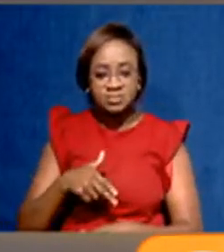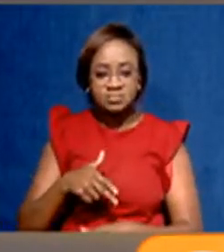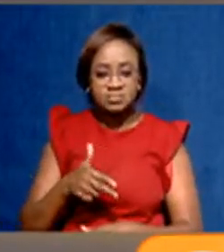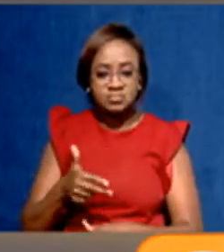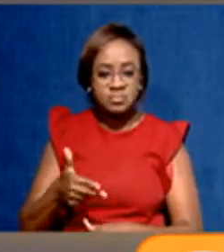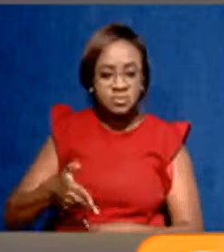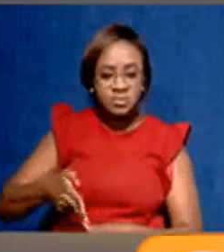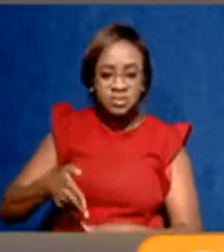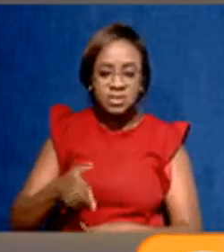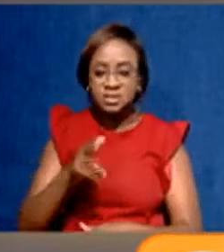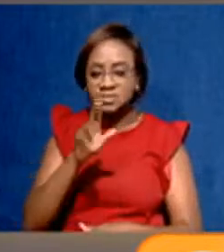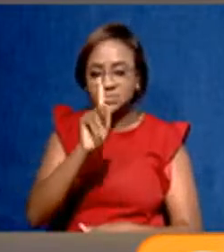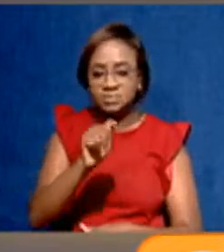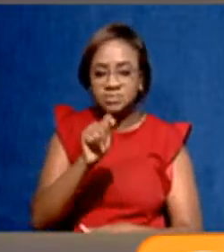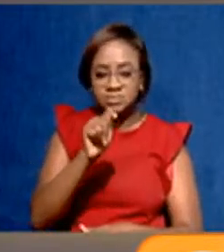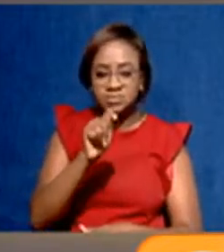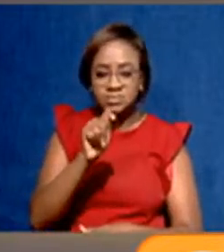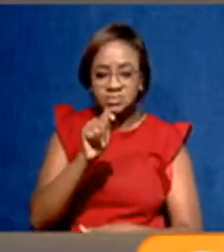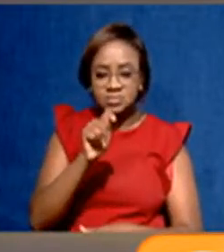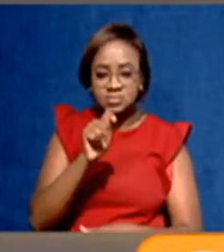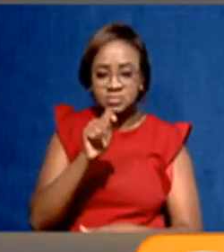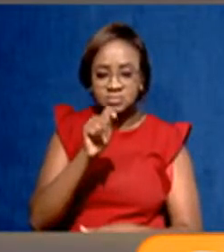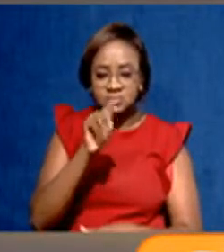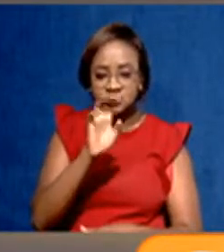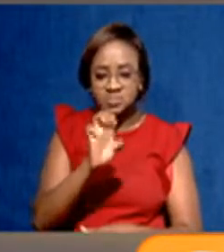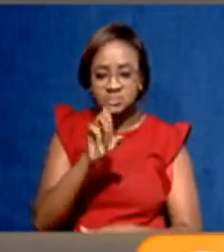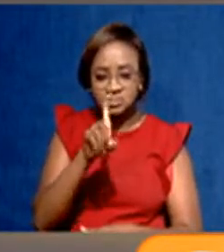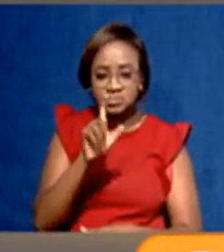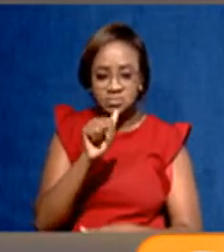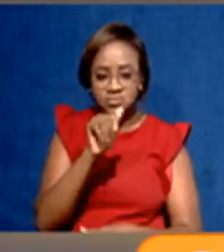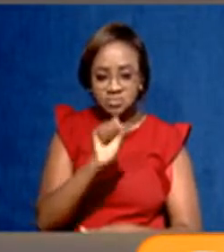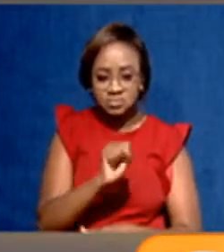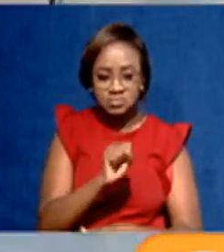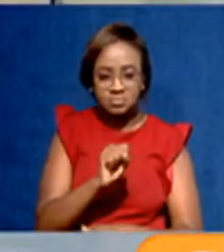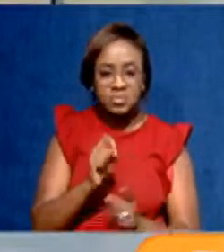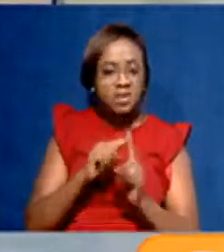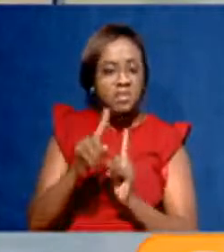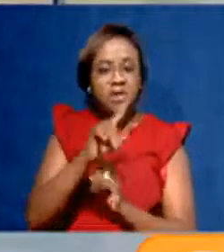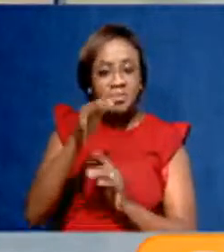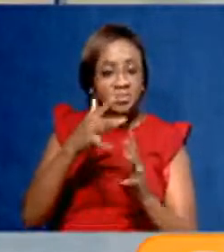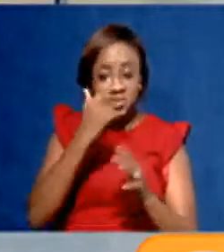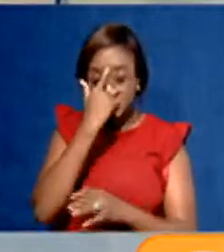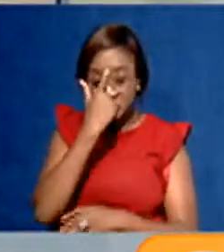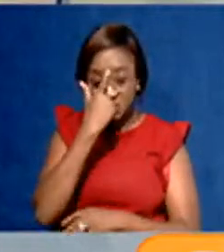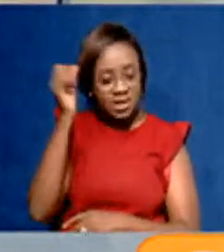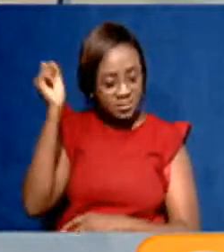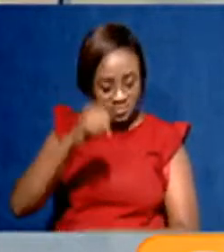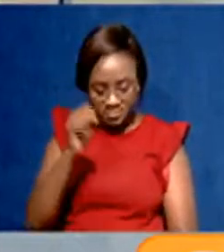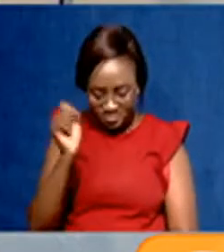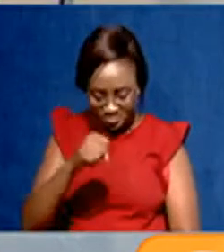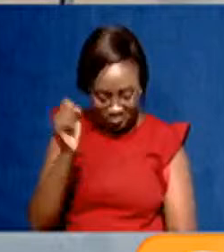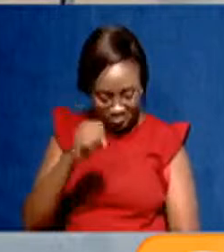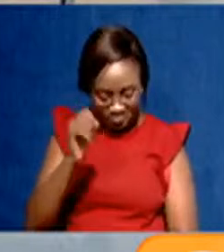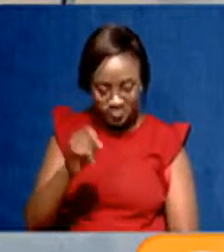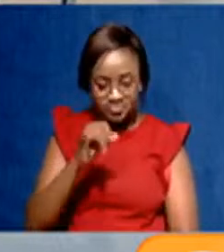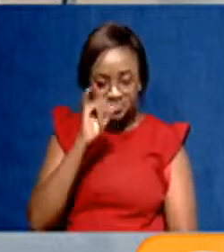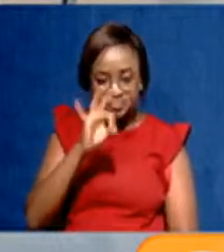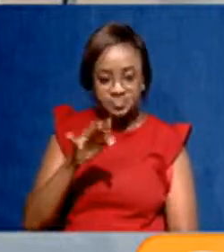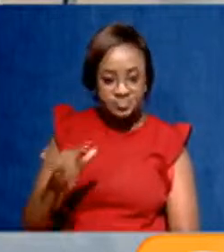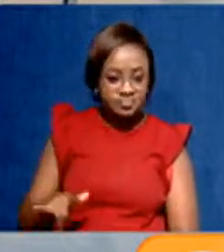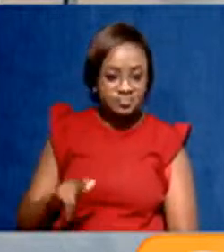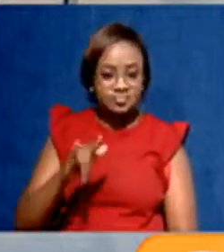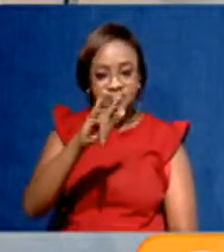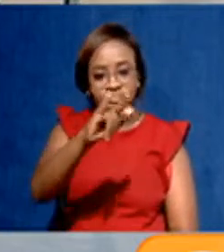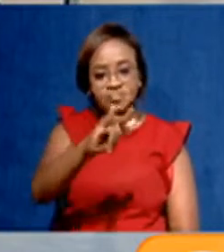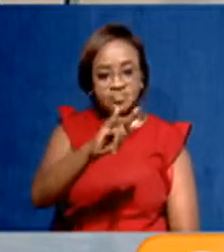is used across the country. Yeah. And abroad? Like India, for instance? Yes. When you go to what we call